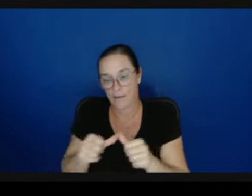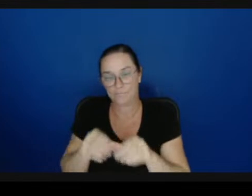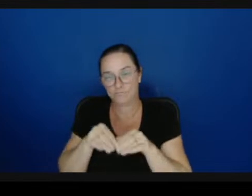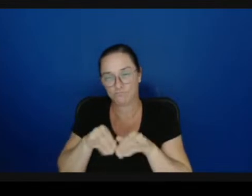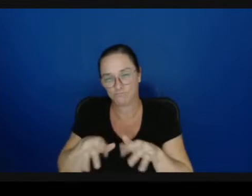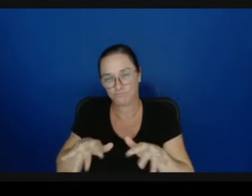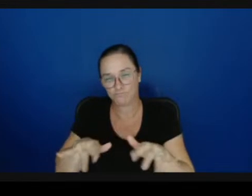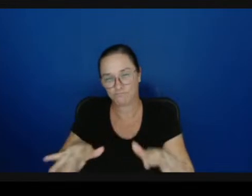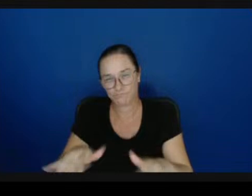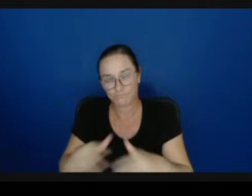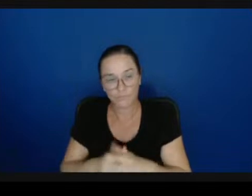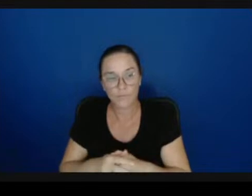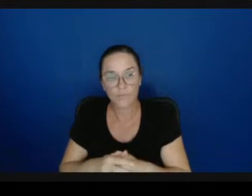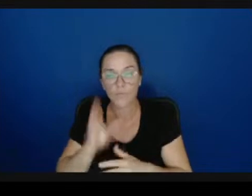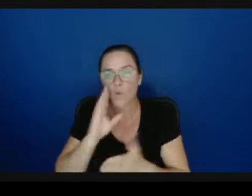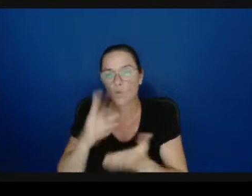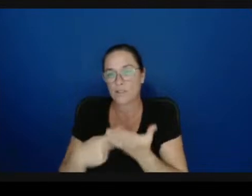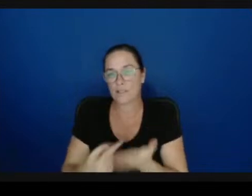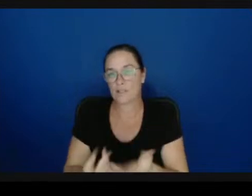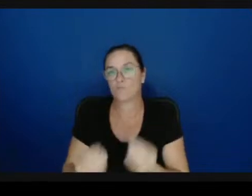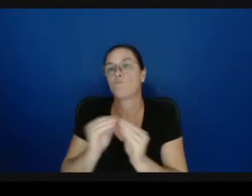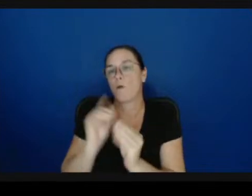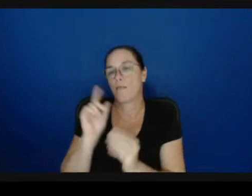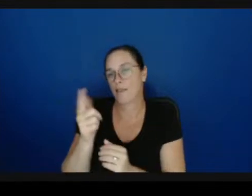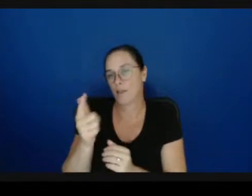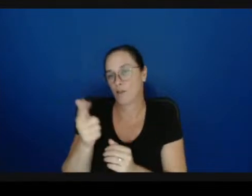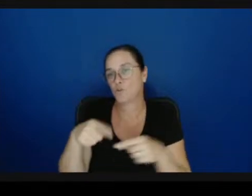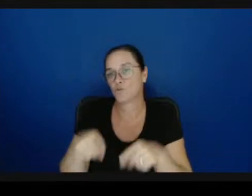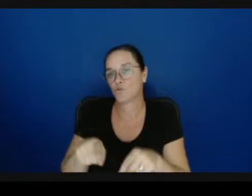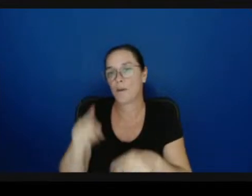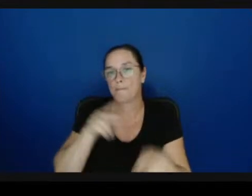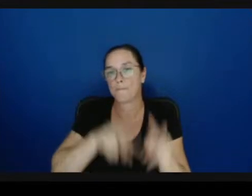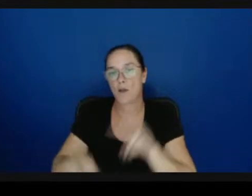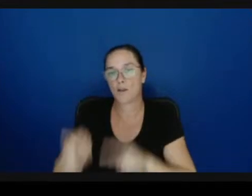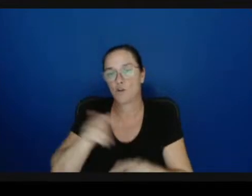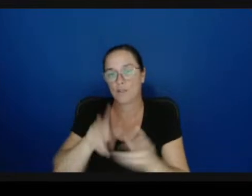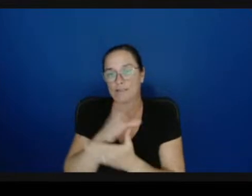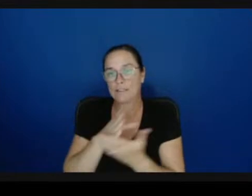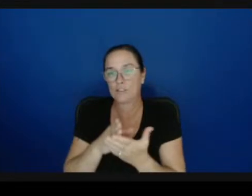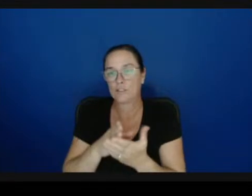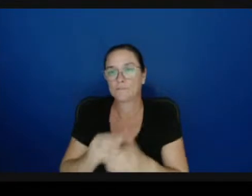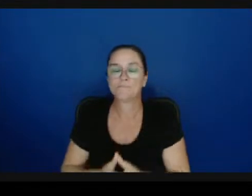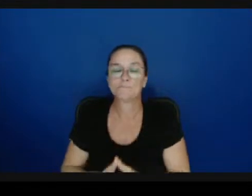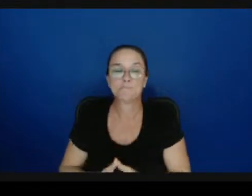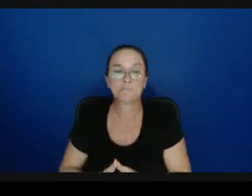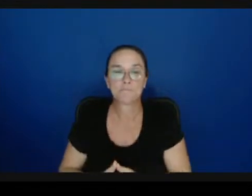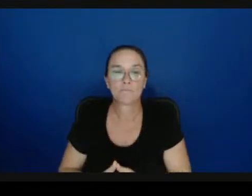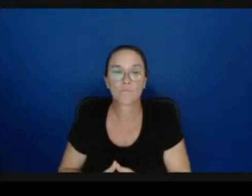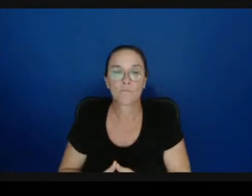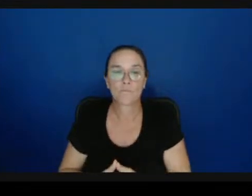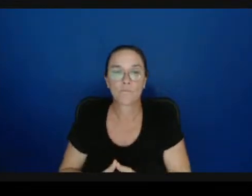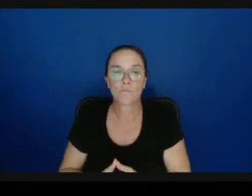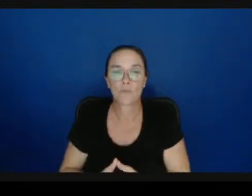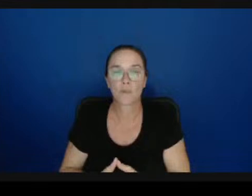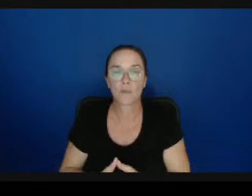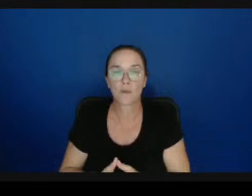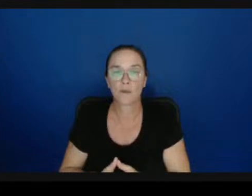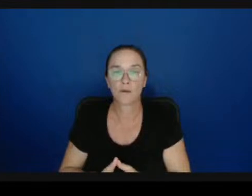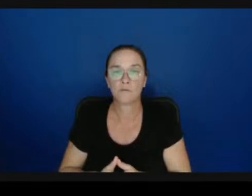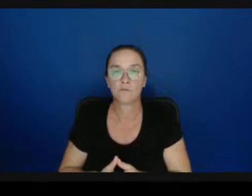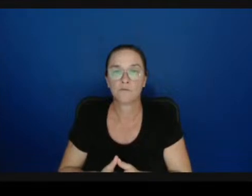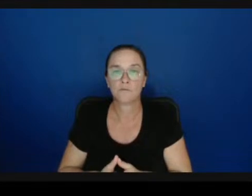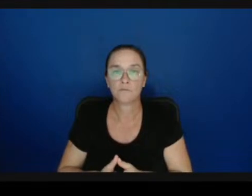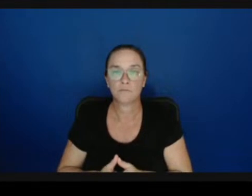we can talk about that a little bit more in our monitoring section. So I'll move on and just sum up our Volcano Watch here, and